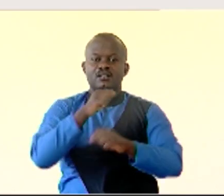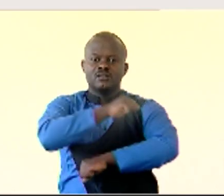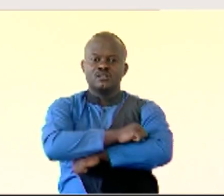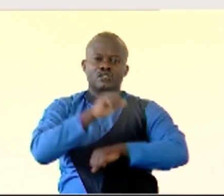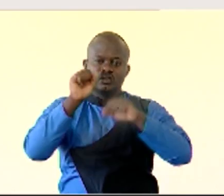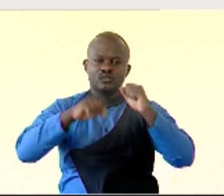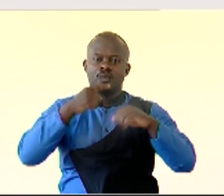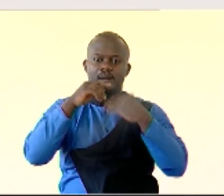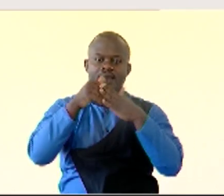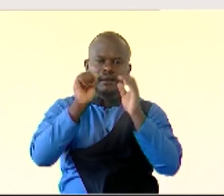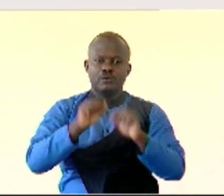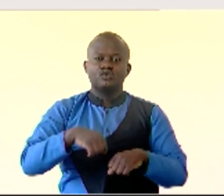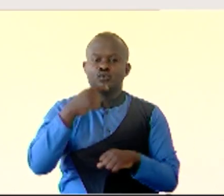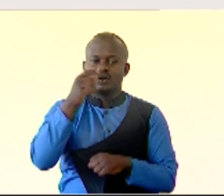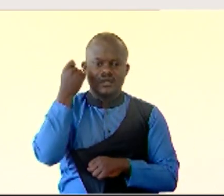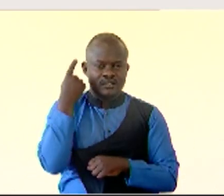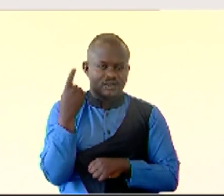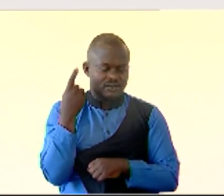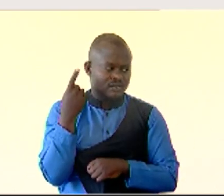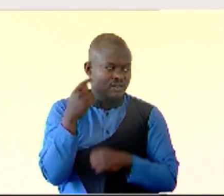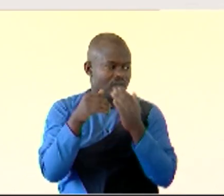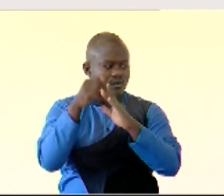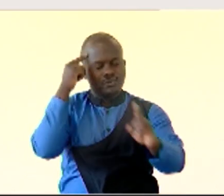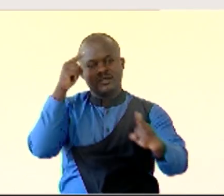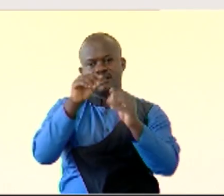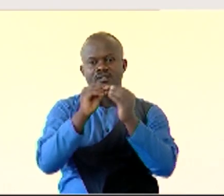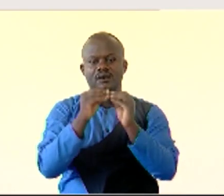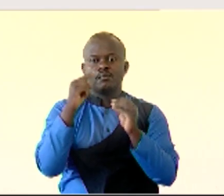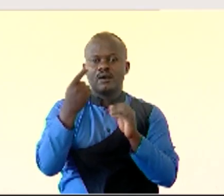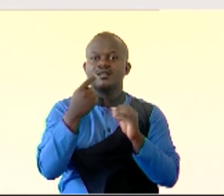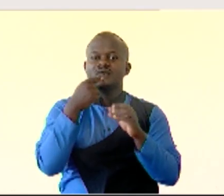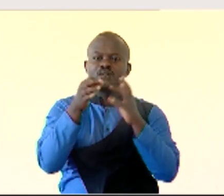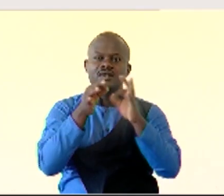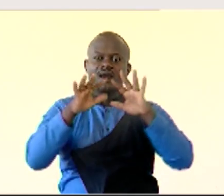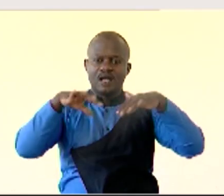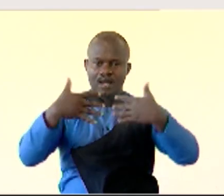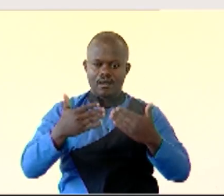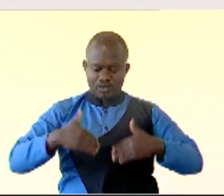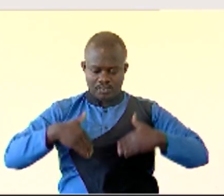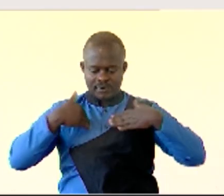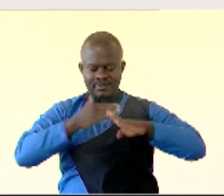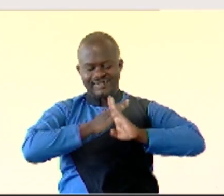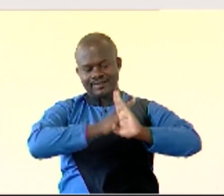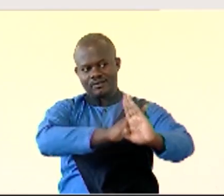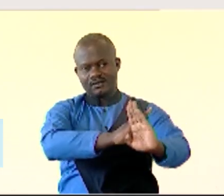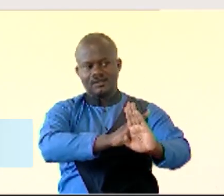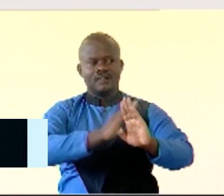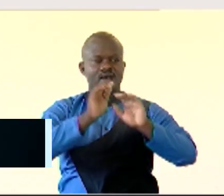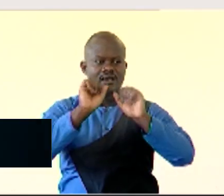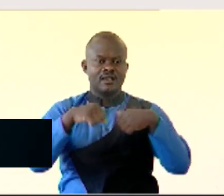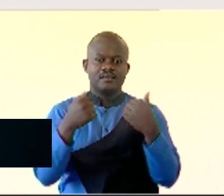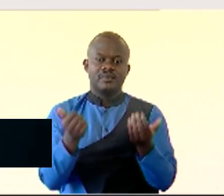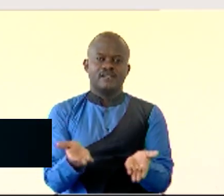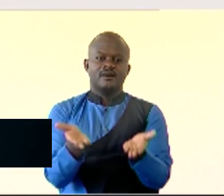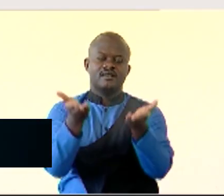to understand? Objective number 1 is to explain how the body defense mechanism can be enhanced